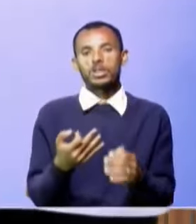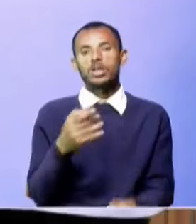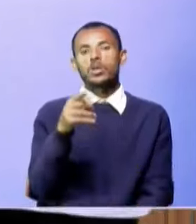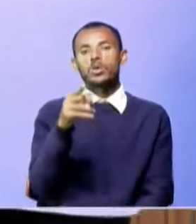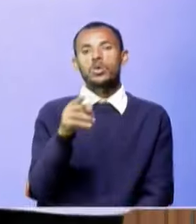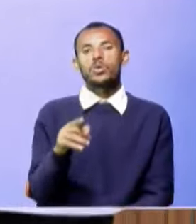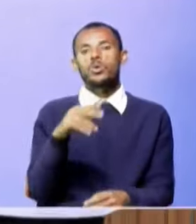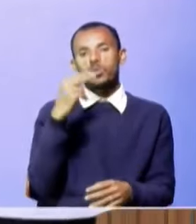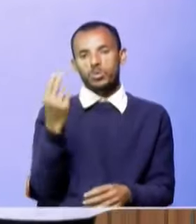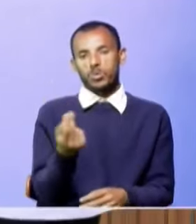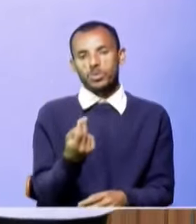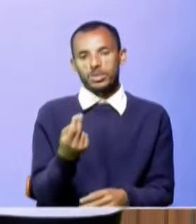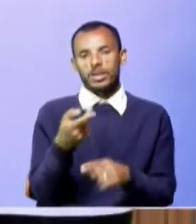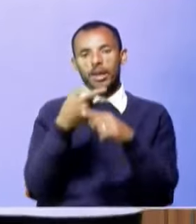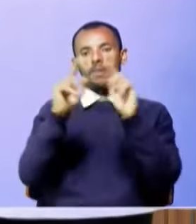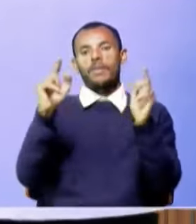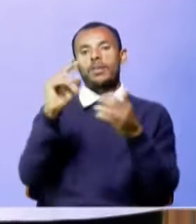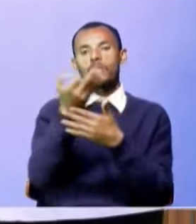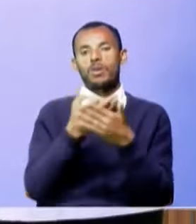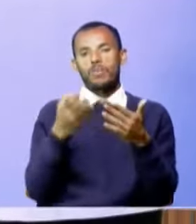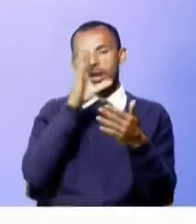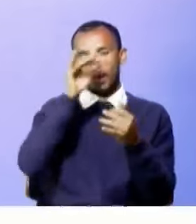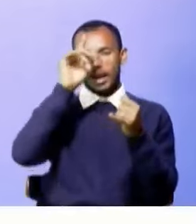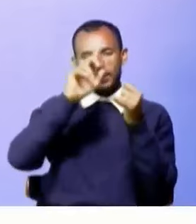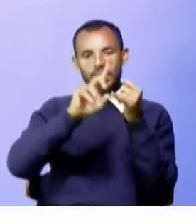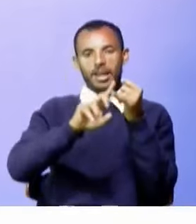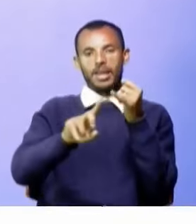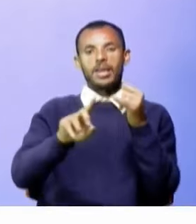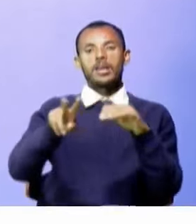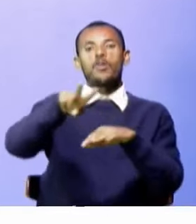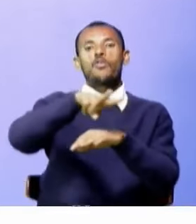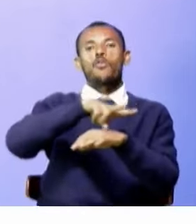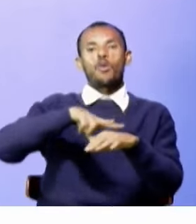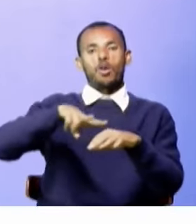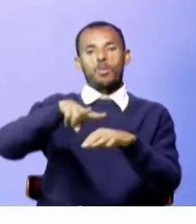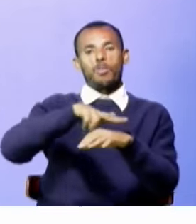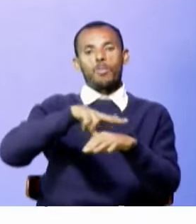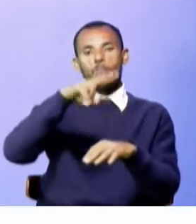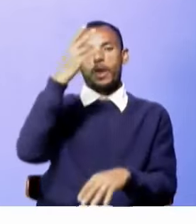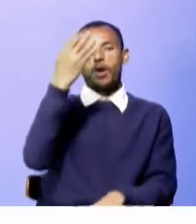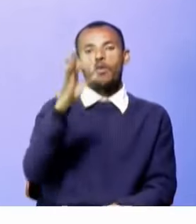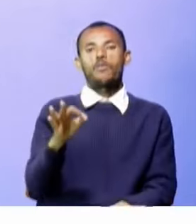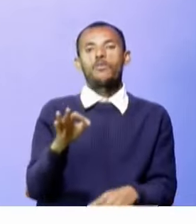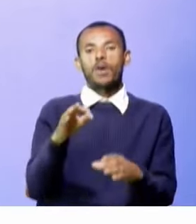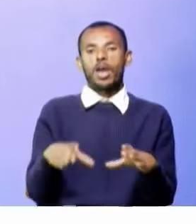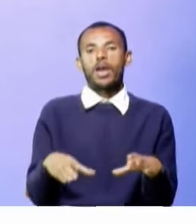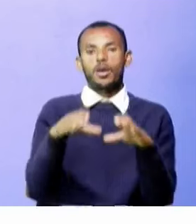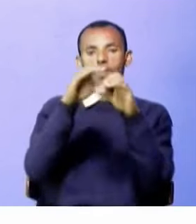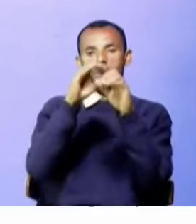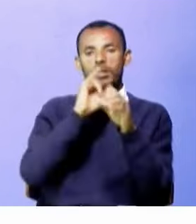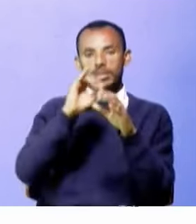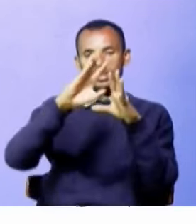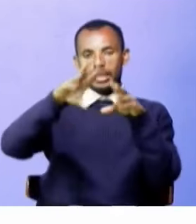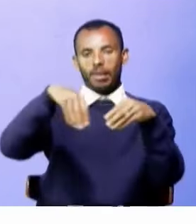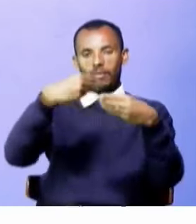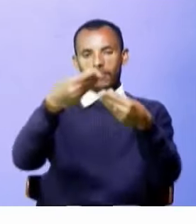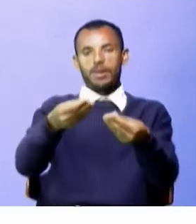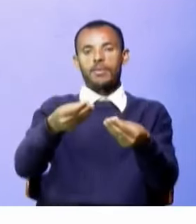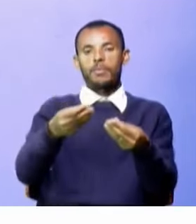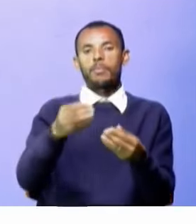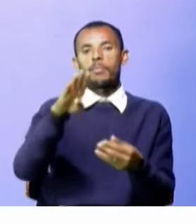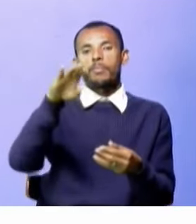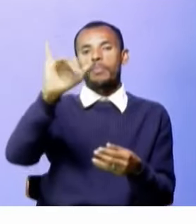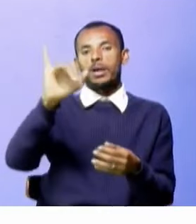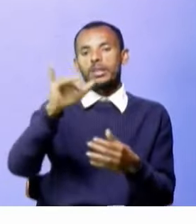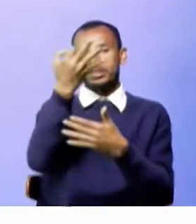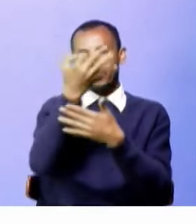to use different forms. And lastly, the volume of a cone is given by